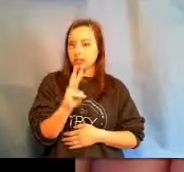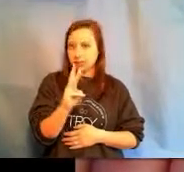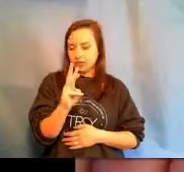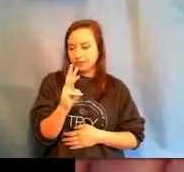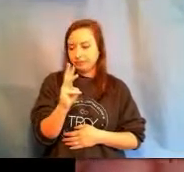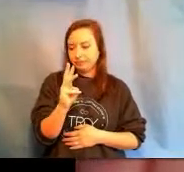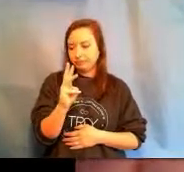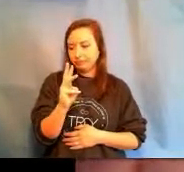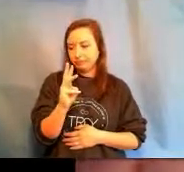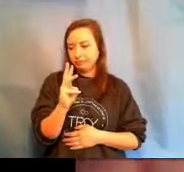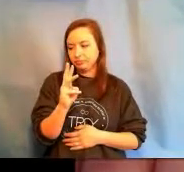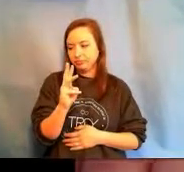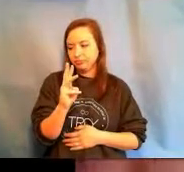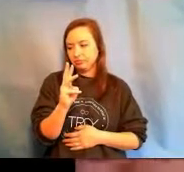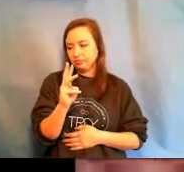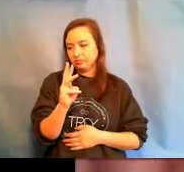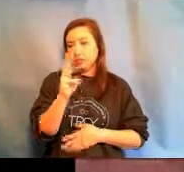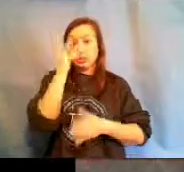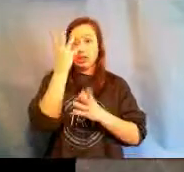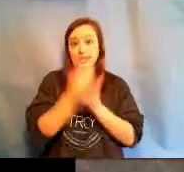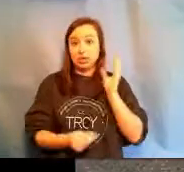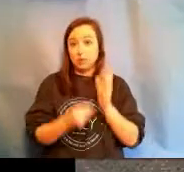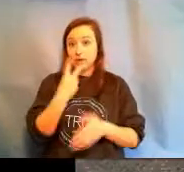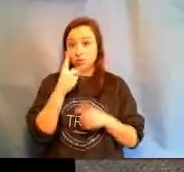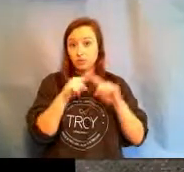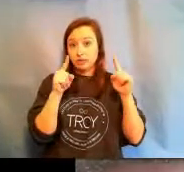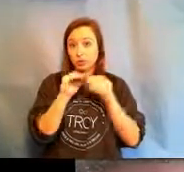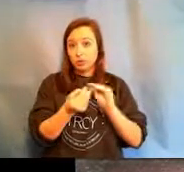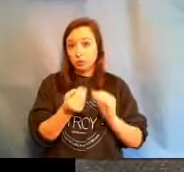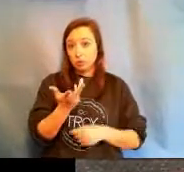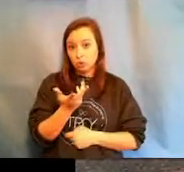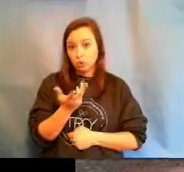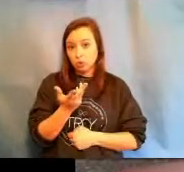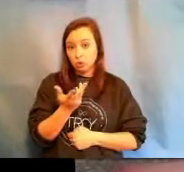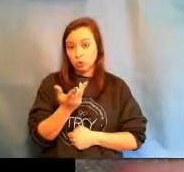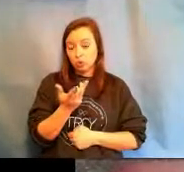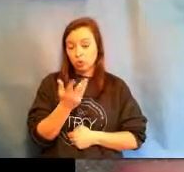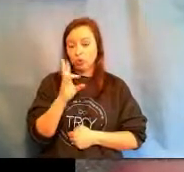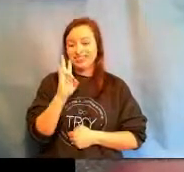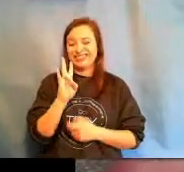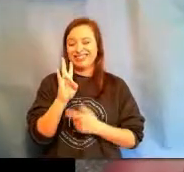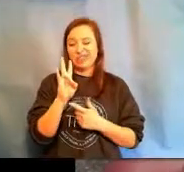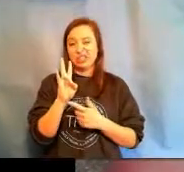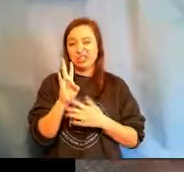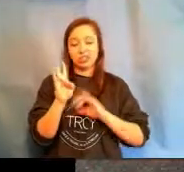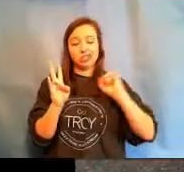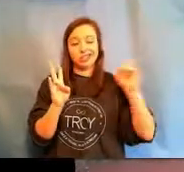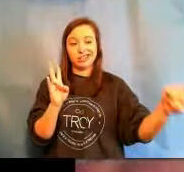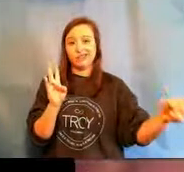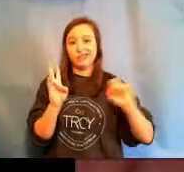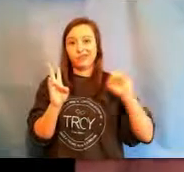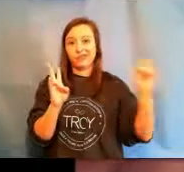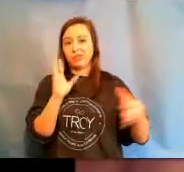15, 16. We're going to have to take away 2 different numbers. So let's take the 7 that she gave to